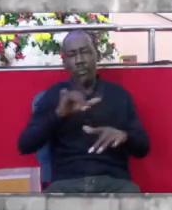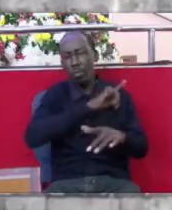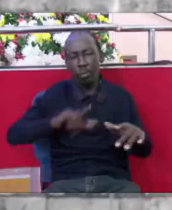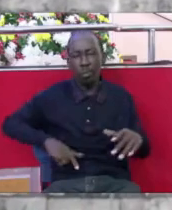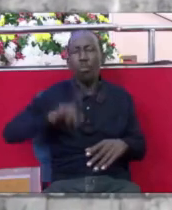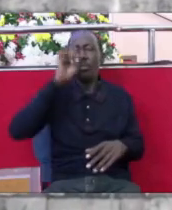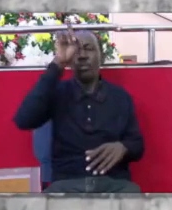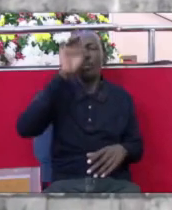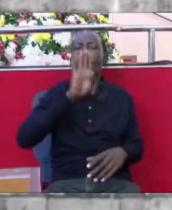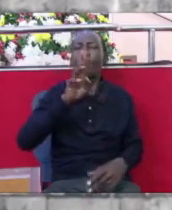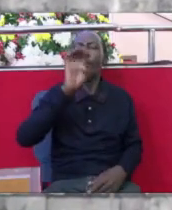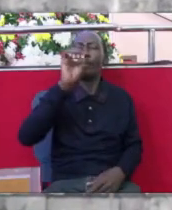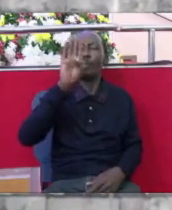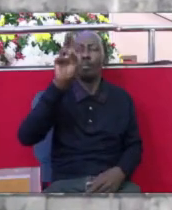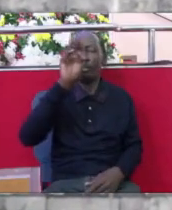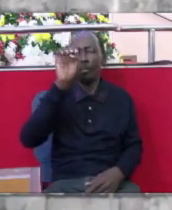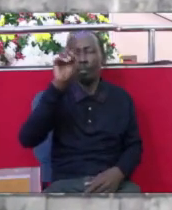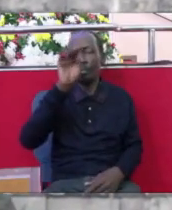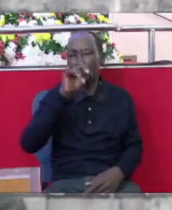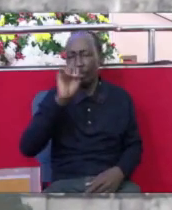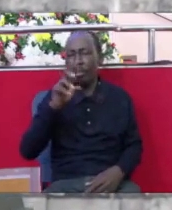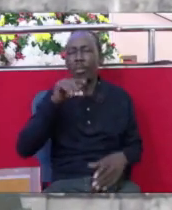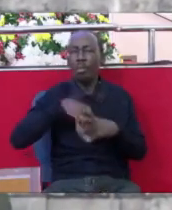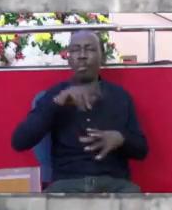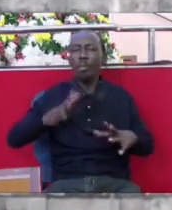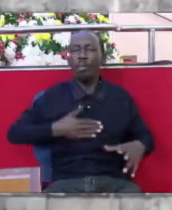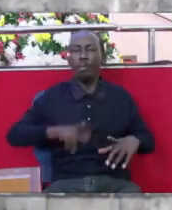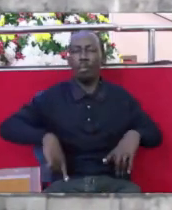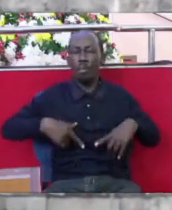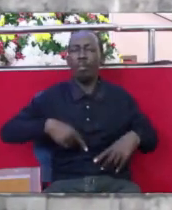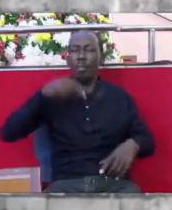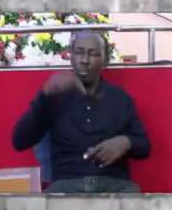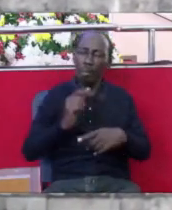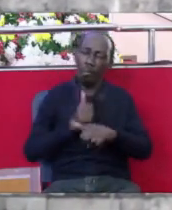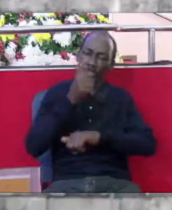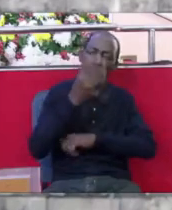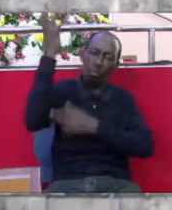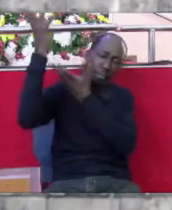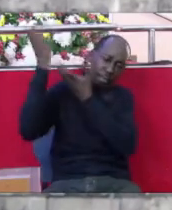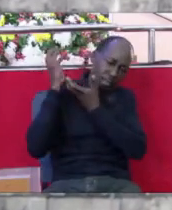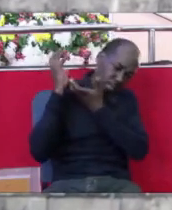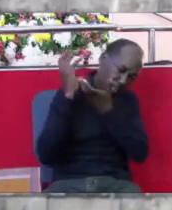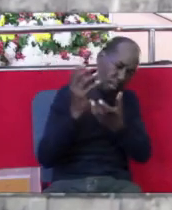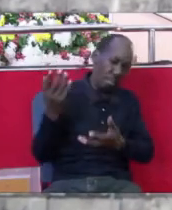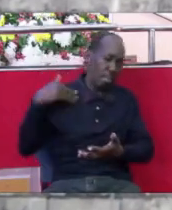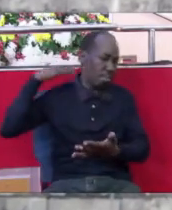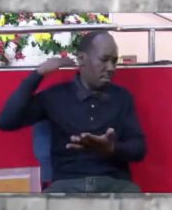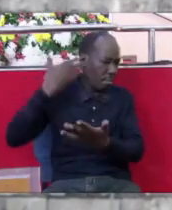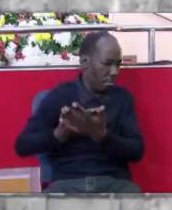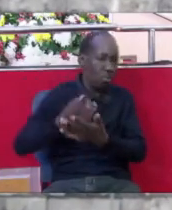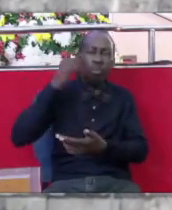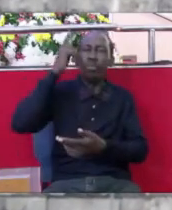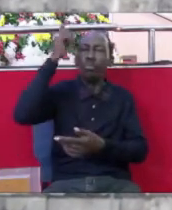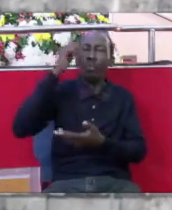are Ebenezer in our lives, King of Glory. Wewe ni Ebenezer katika maisha yetu. This far, Lord, you have brought us. Umbali huu, Bwana, umetuleta. This far, Lord,